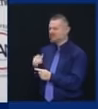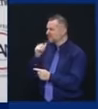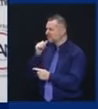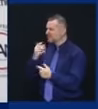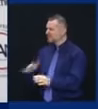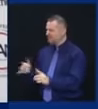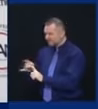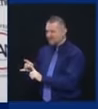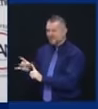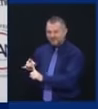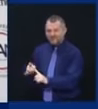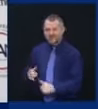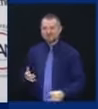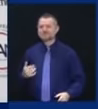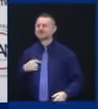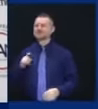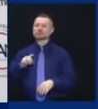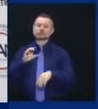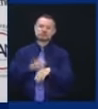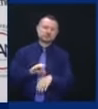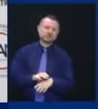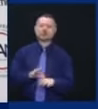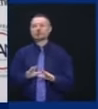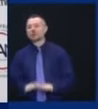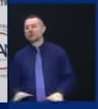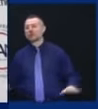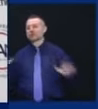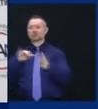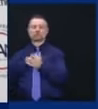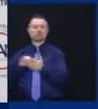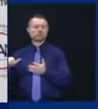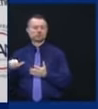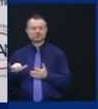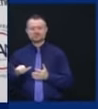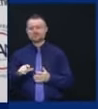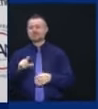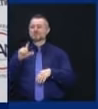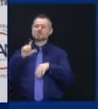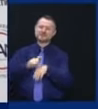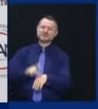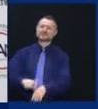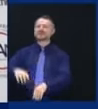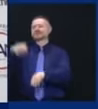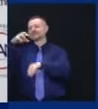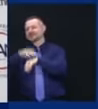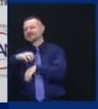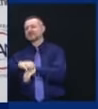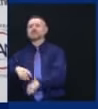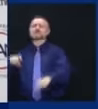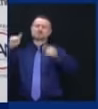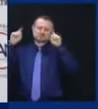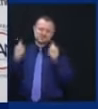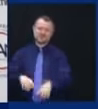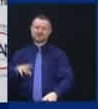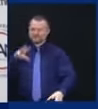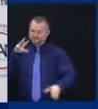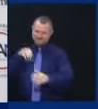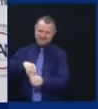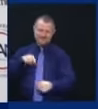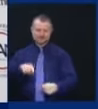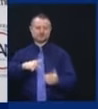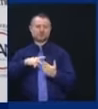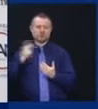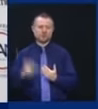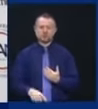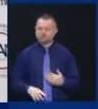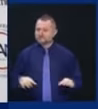need churches all over the state, mosques and synagogues to sign up with this campaign. And we